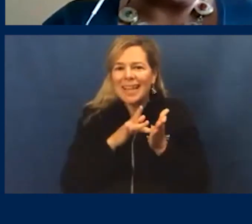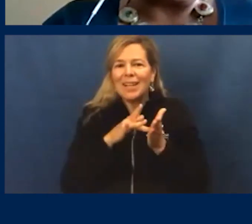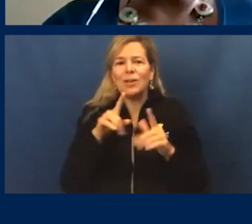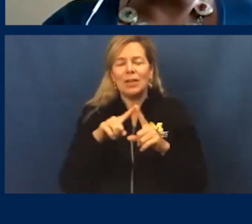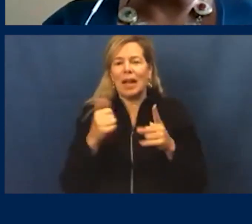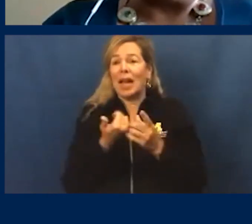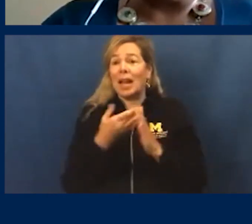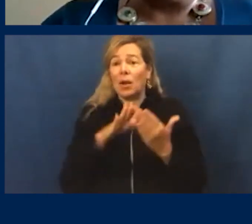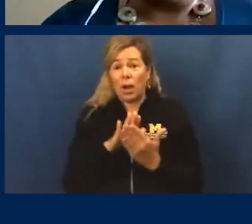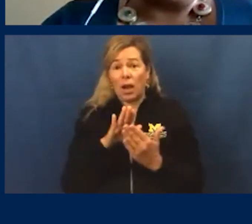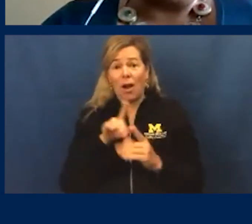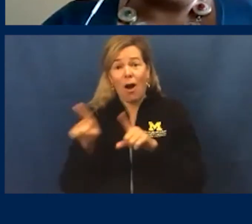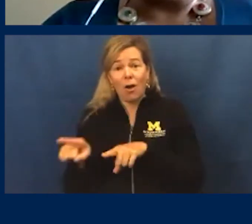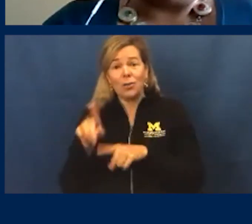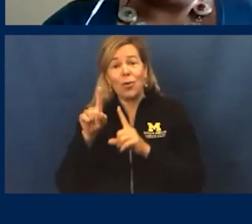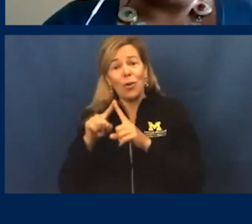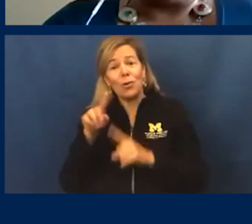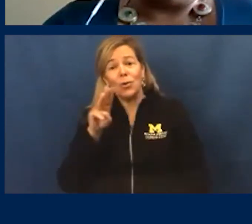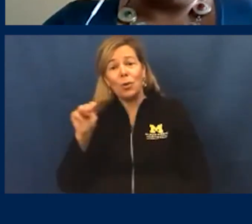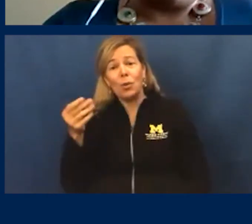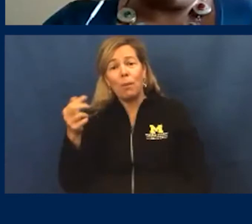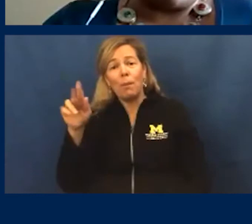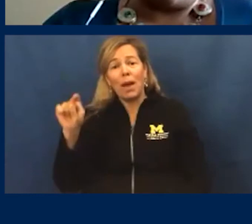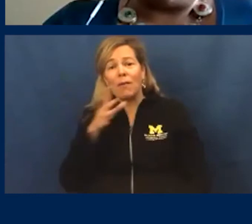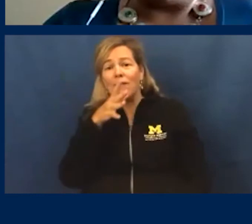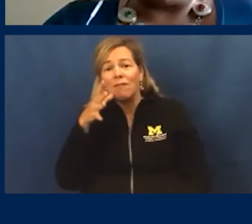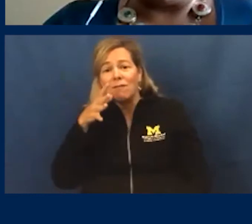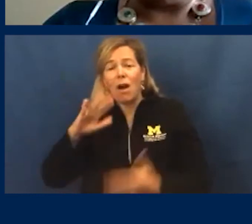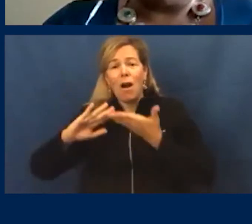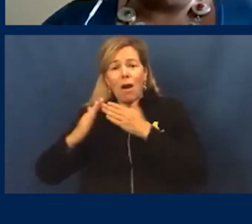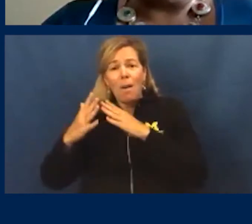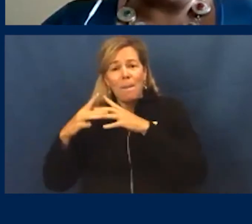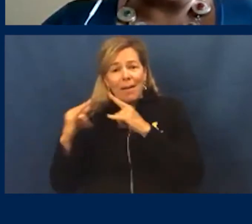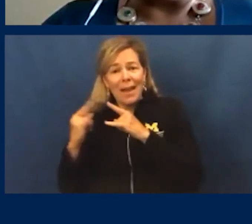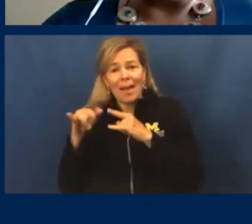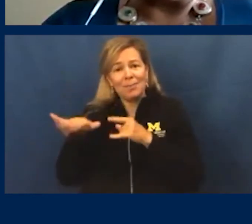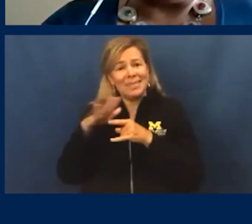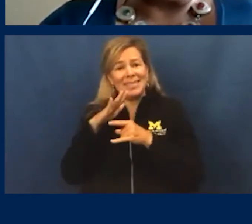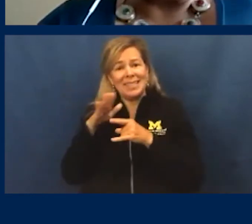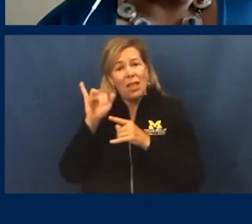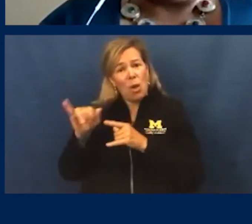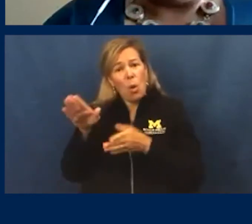go to migrant farm camps, looking at those populations that are underrepresented and underserved in order